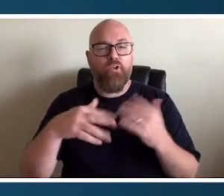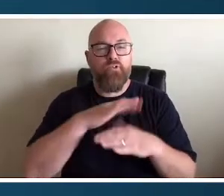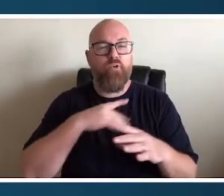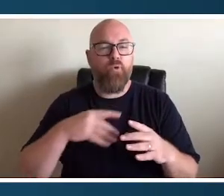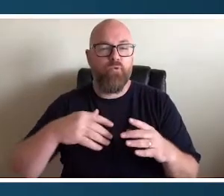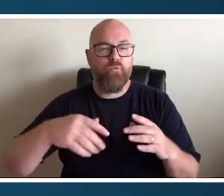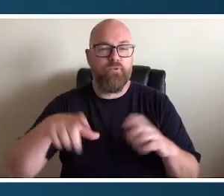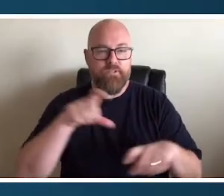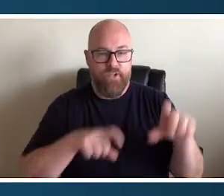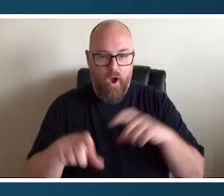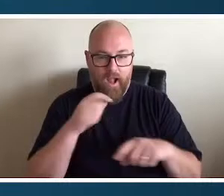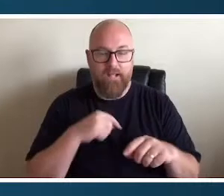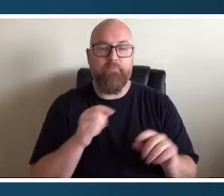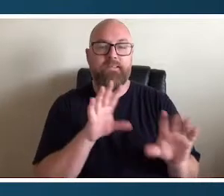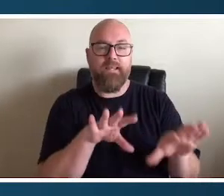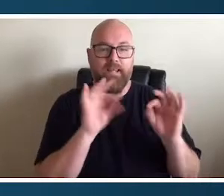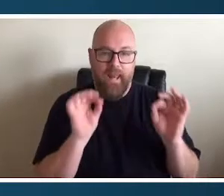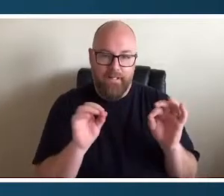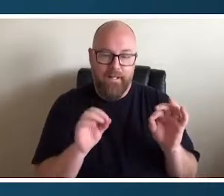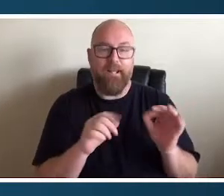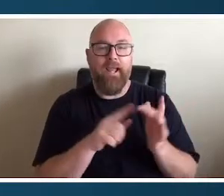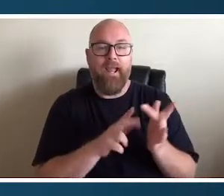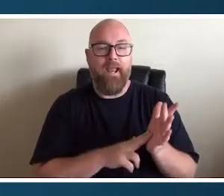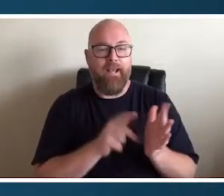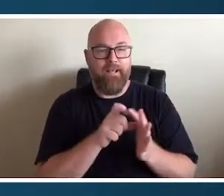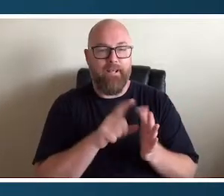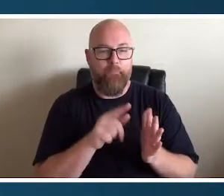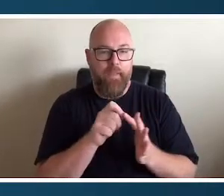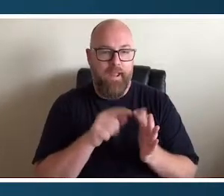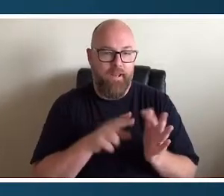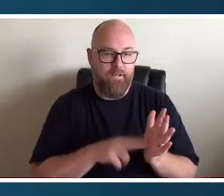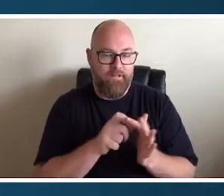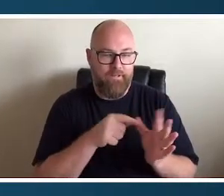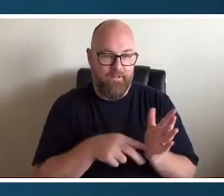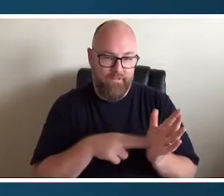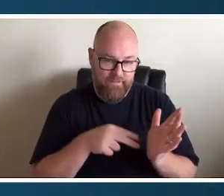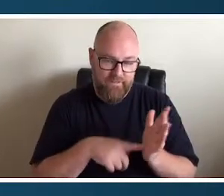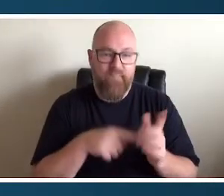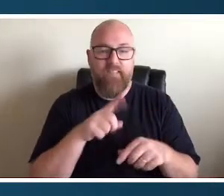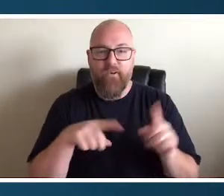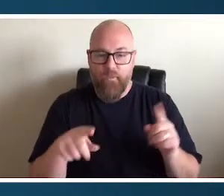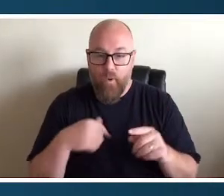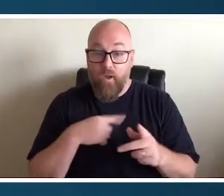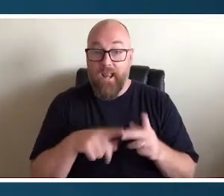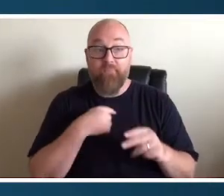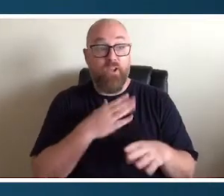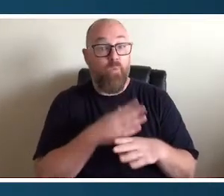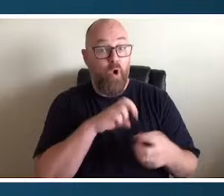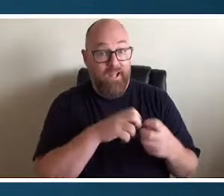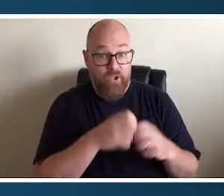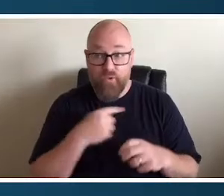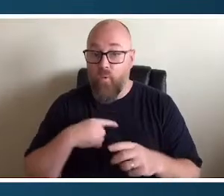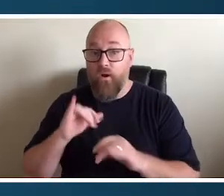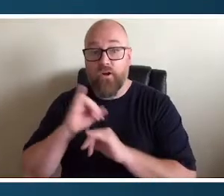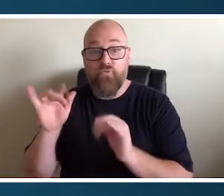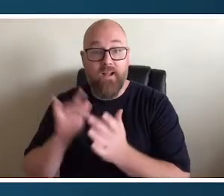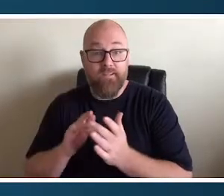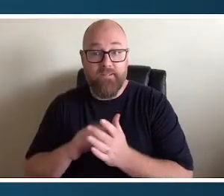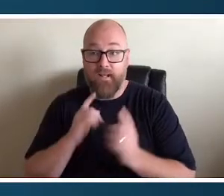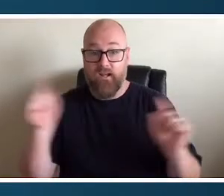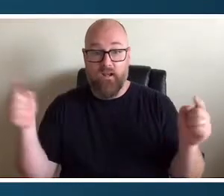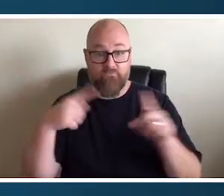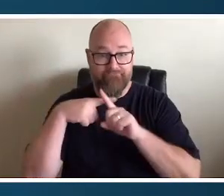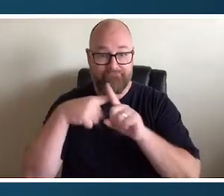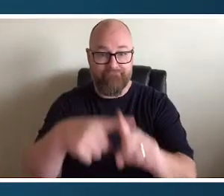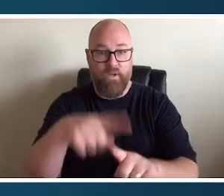on the dependent variable. If you're looking at an issue, be that worker issues or challenges, or you go in through a crisis centre, you're getting the people that are exposed to